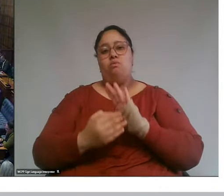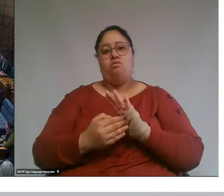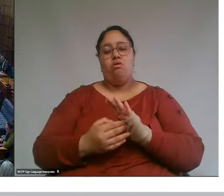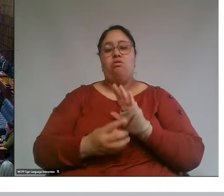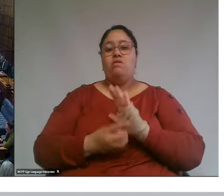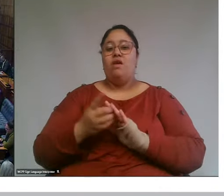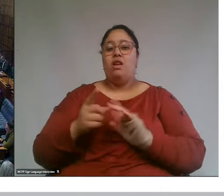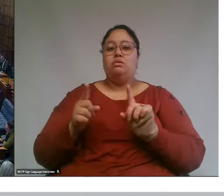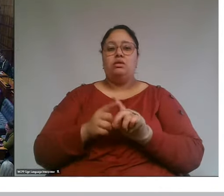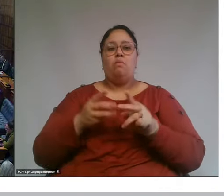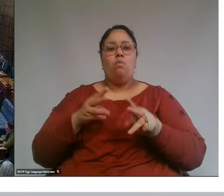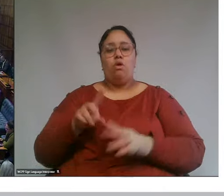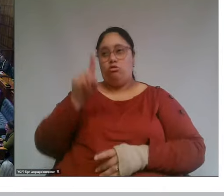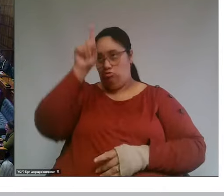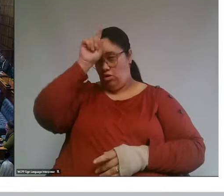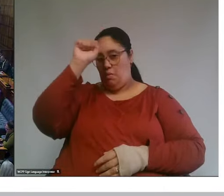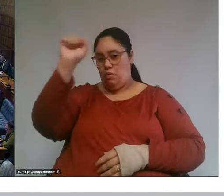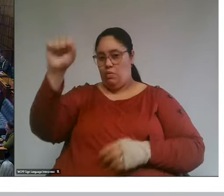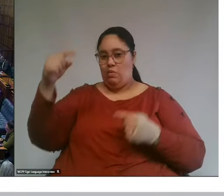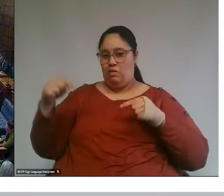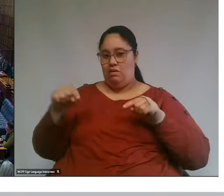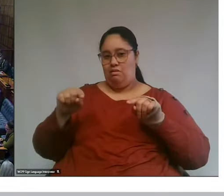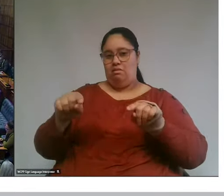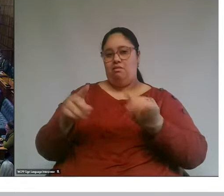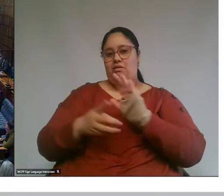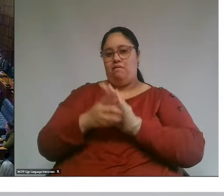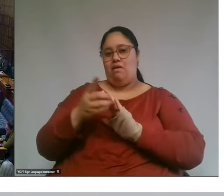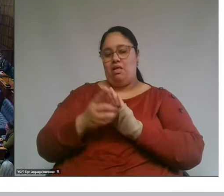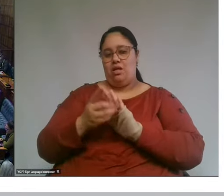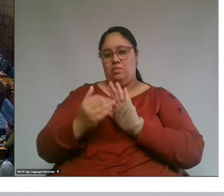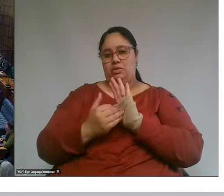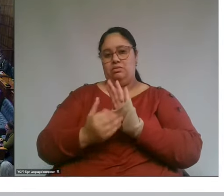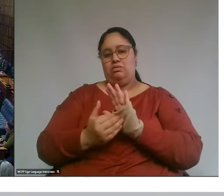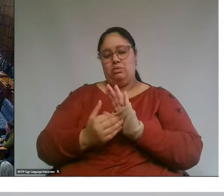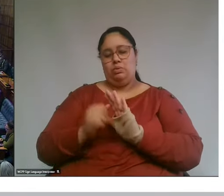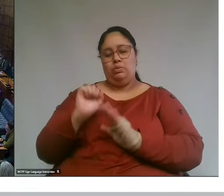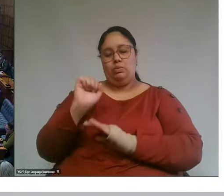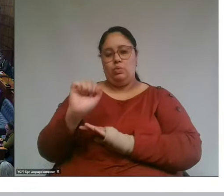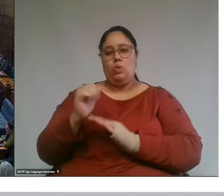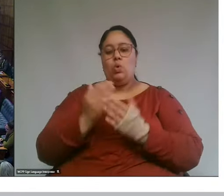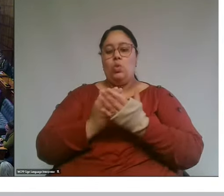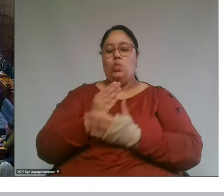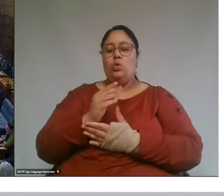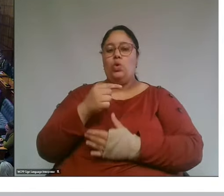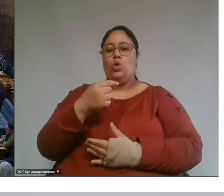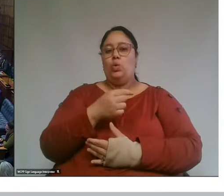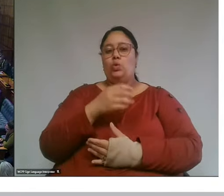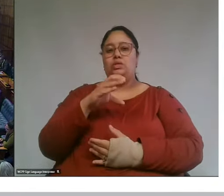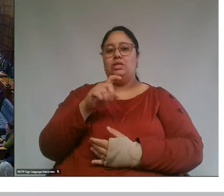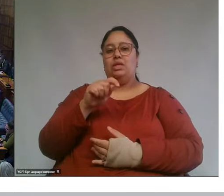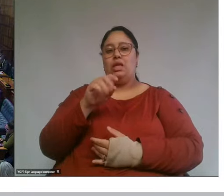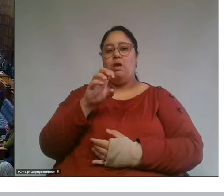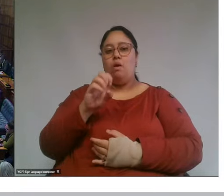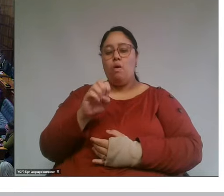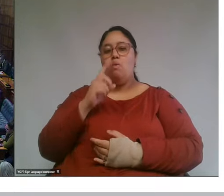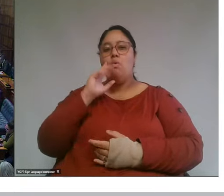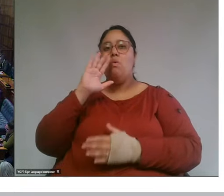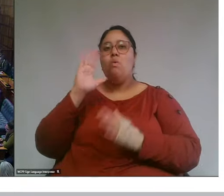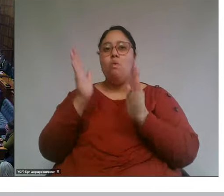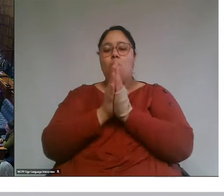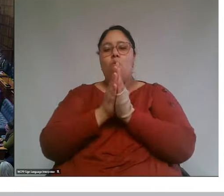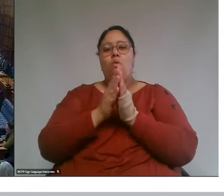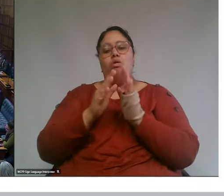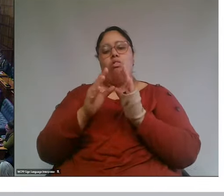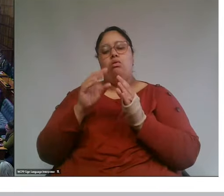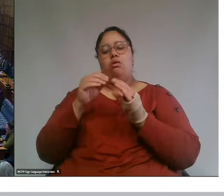German vocational and that will be developed through the Q the new qct o where all occupations at T